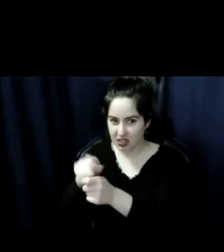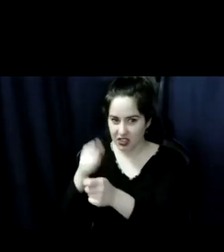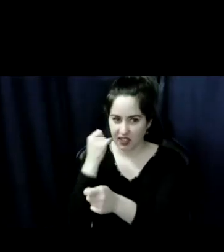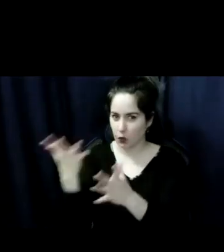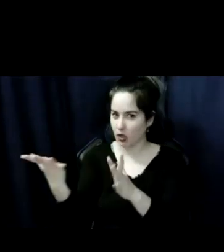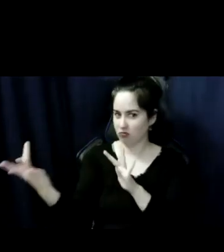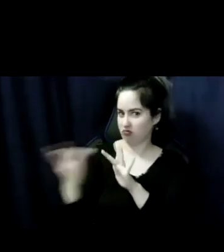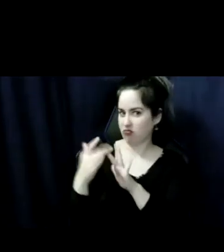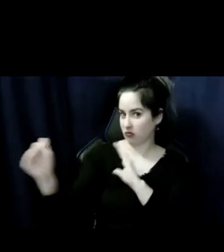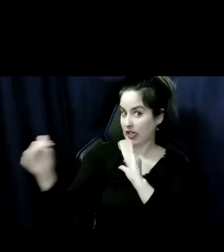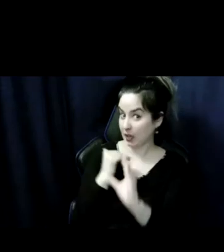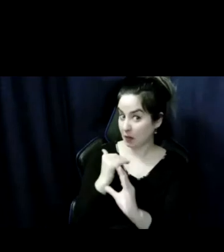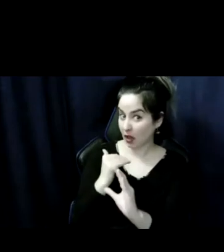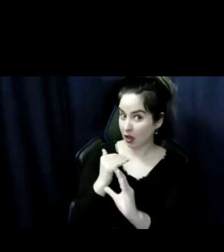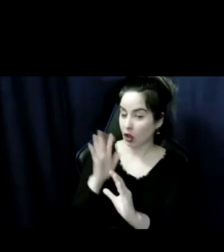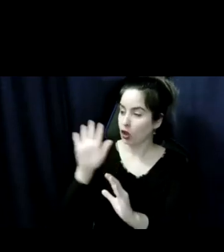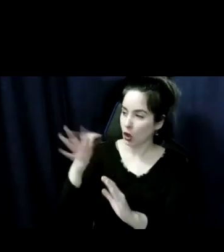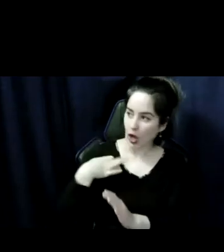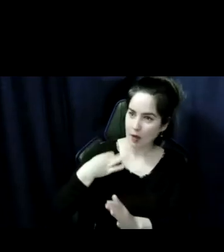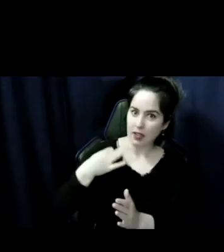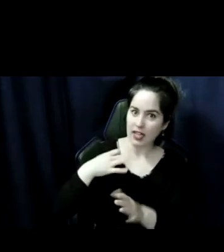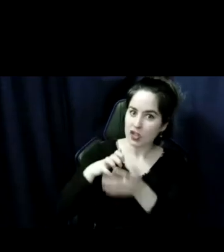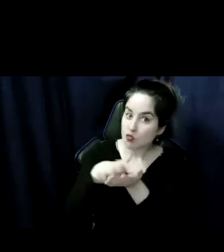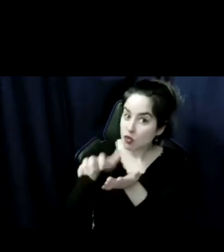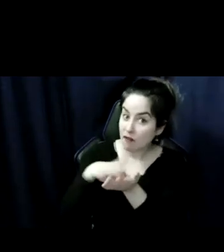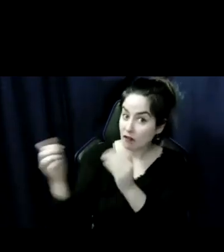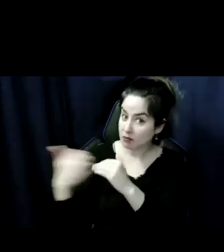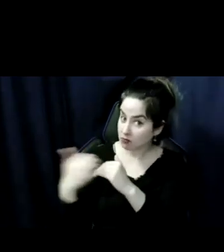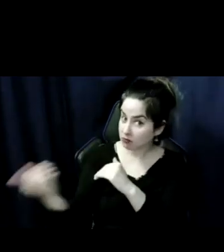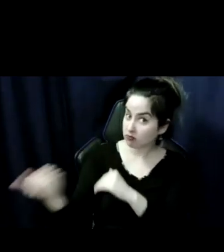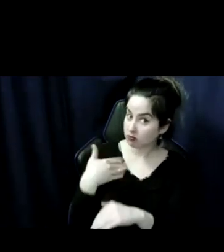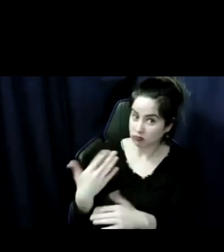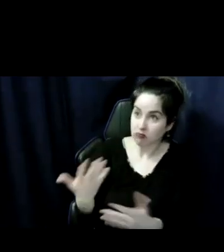a draft of your application before that, that's cool. I can look at it.